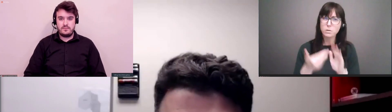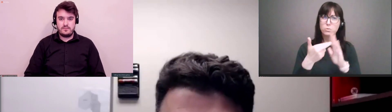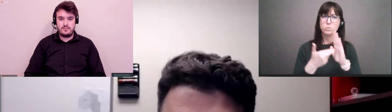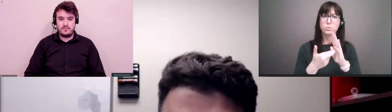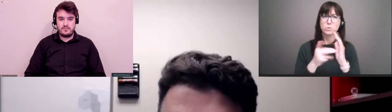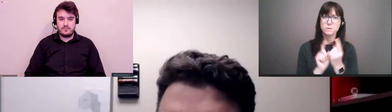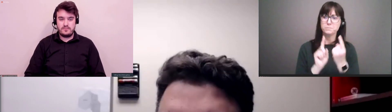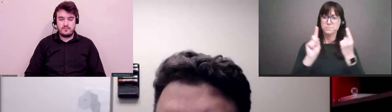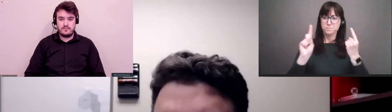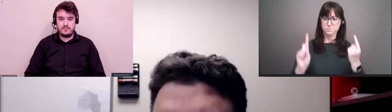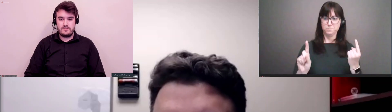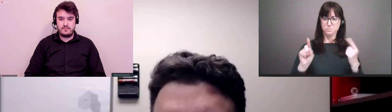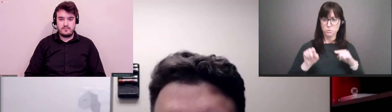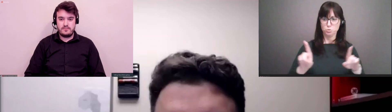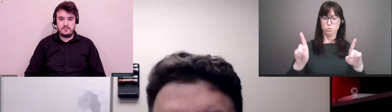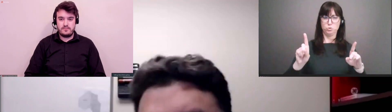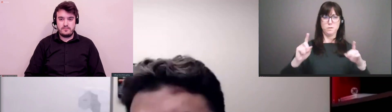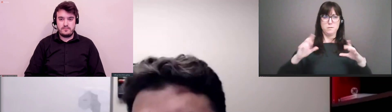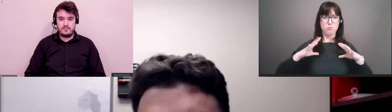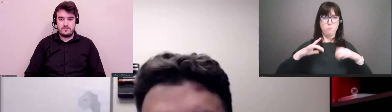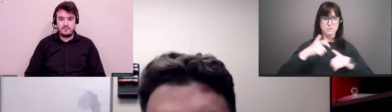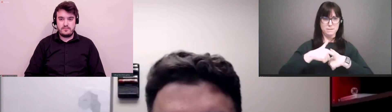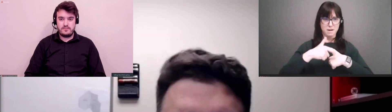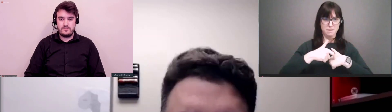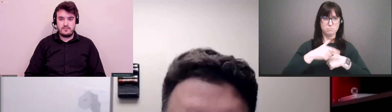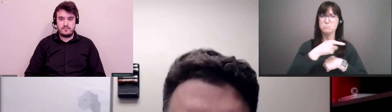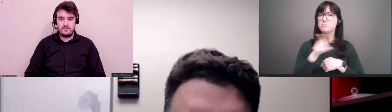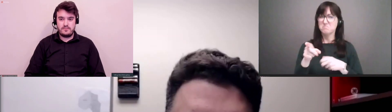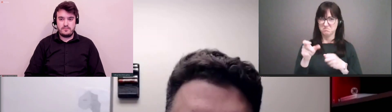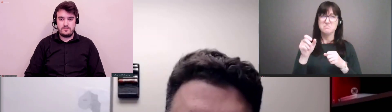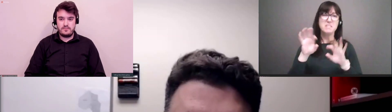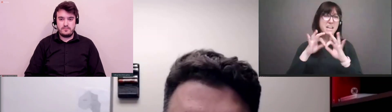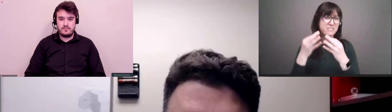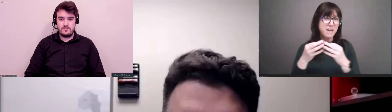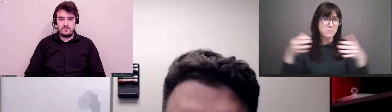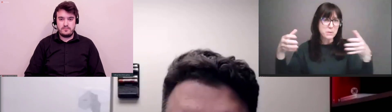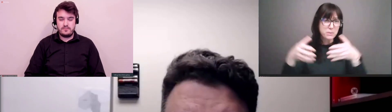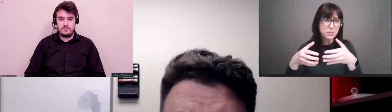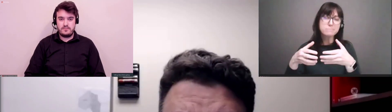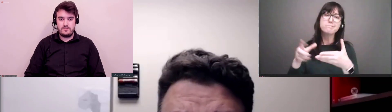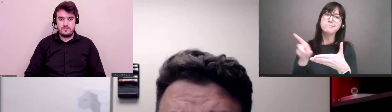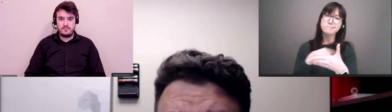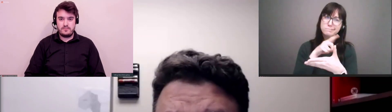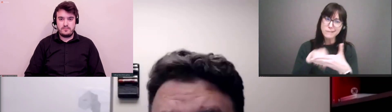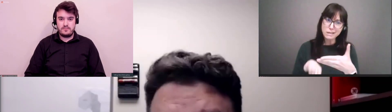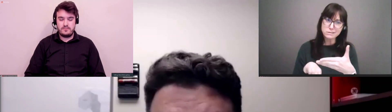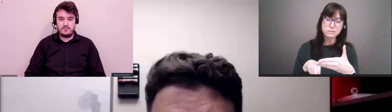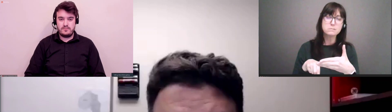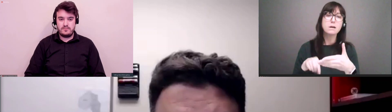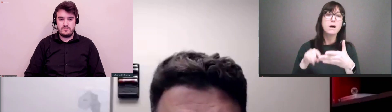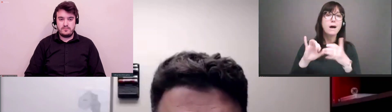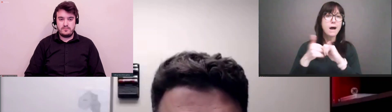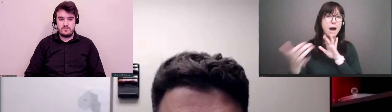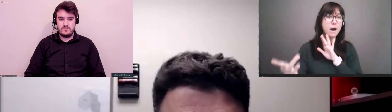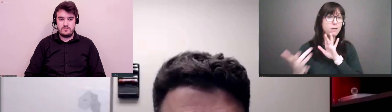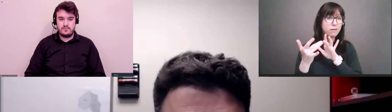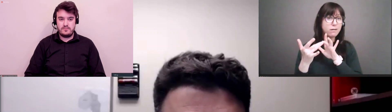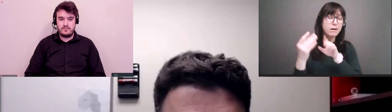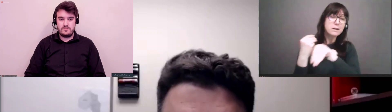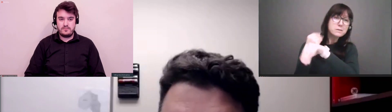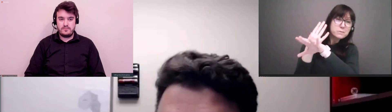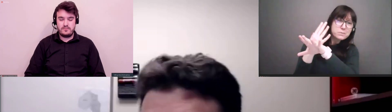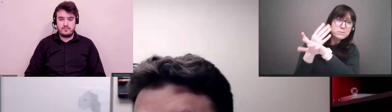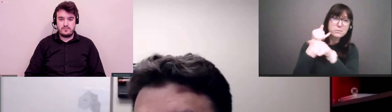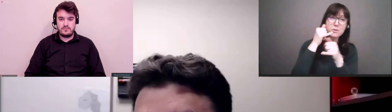over this past holiday weekend. Many of you canceled family gatherings, opting instead to connect via telephone or video chats.